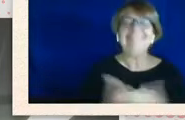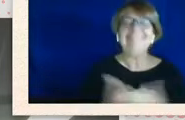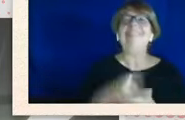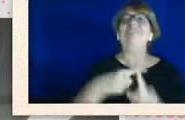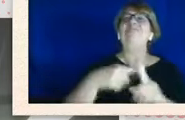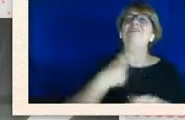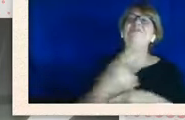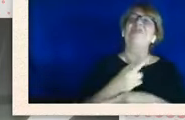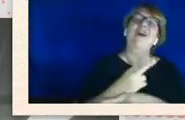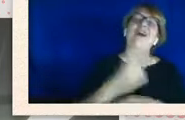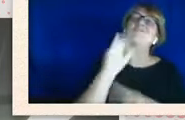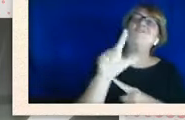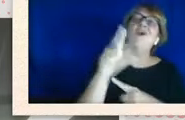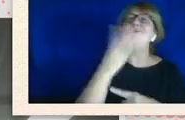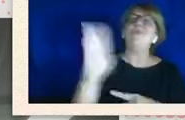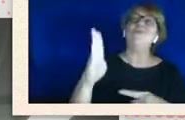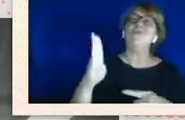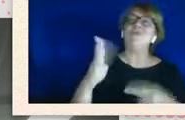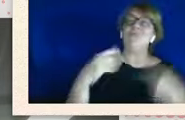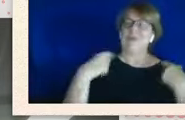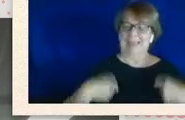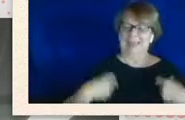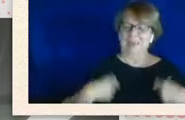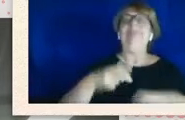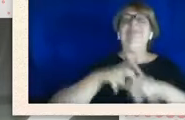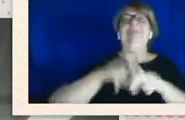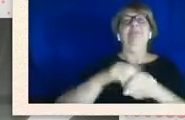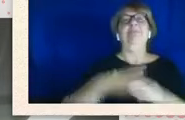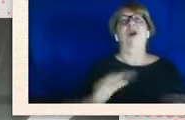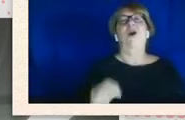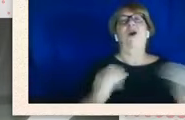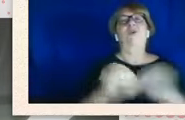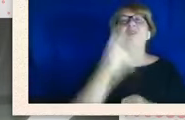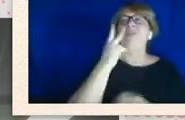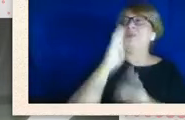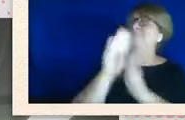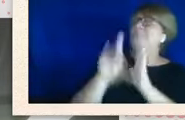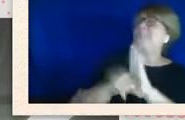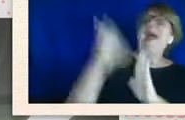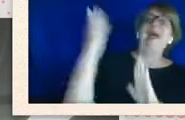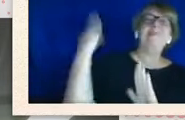tank top, and I'm sitting in my office. So you'll see the background of our conference